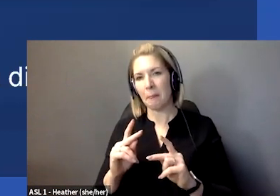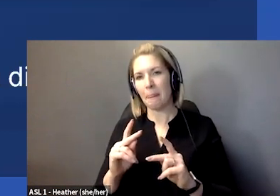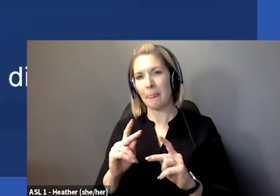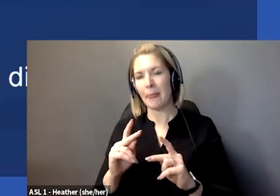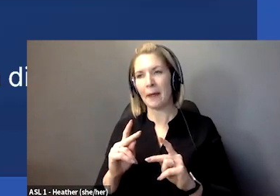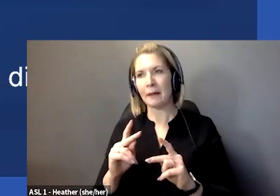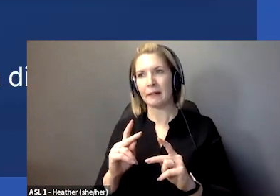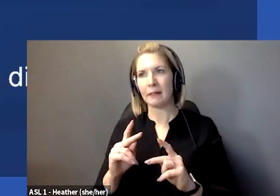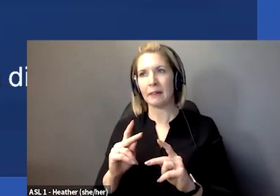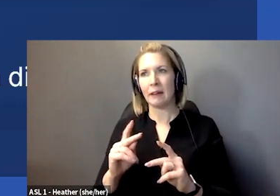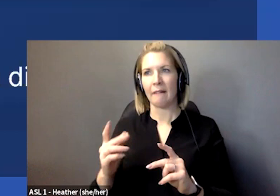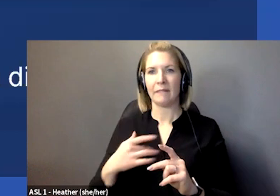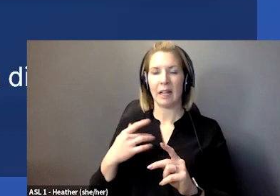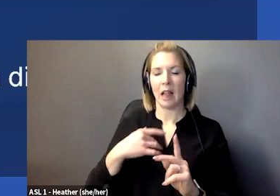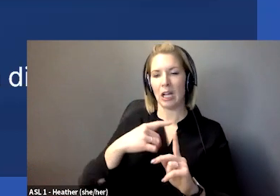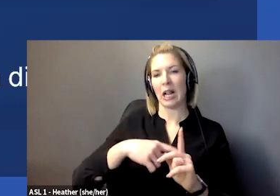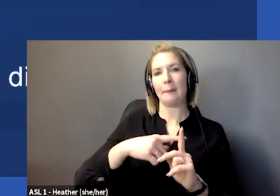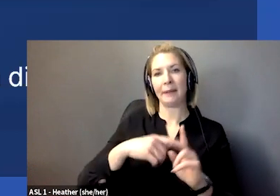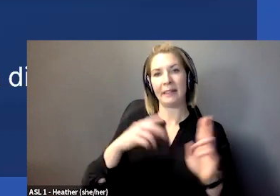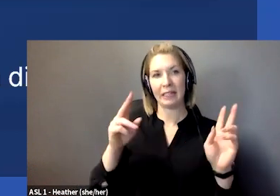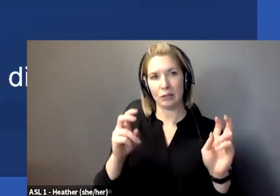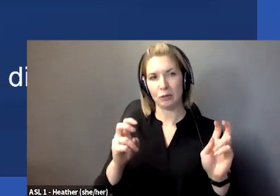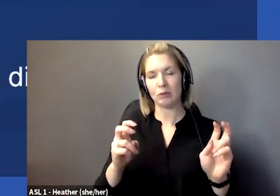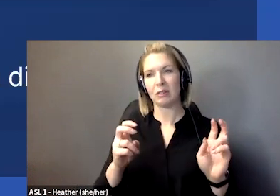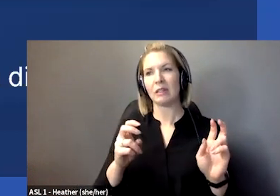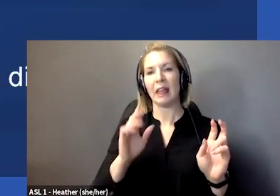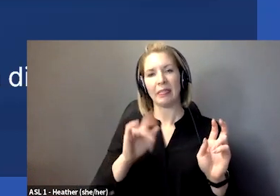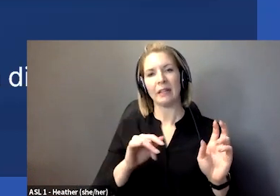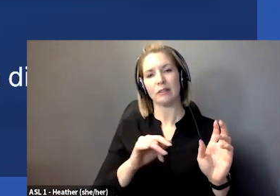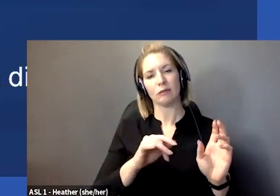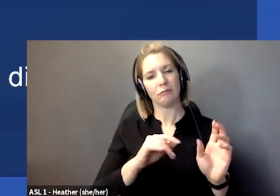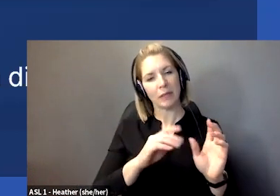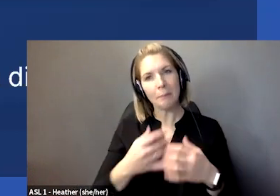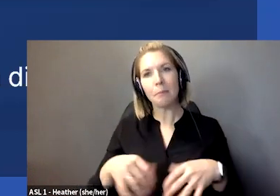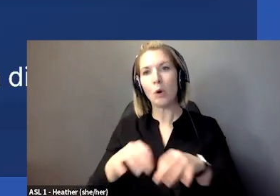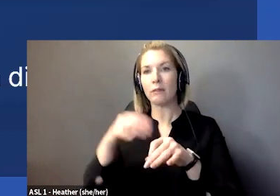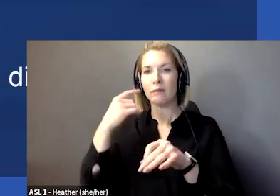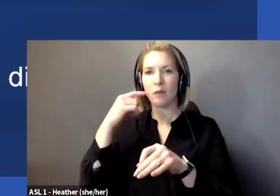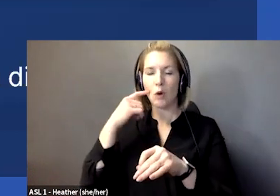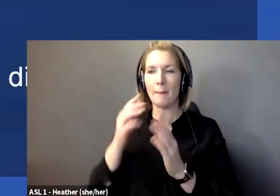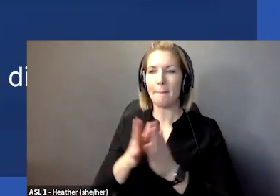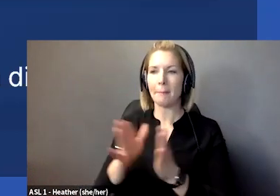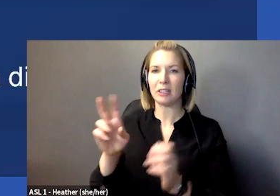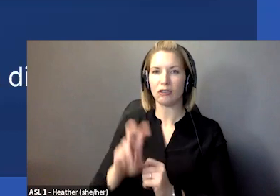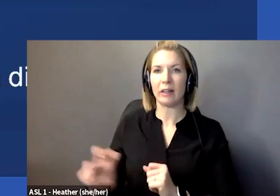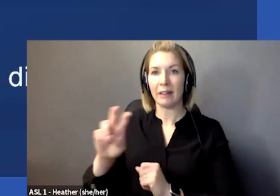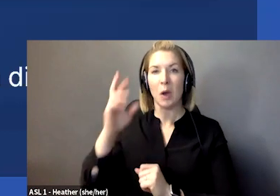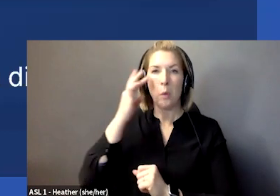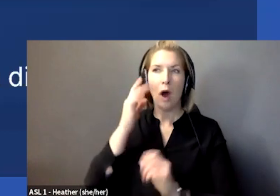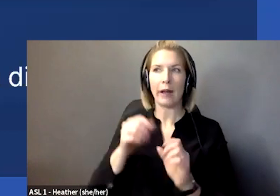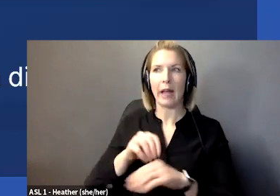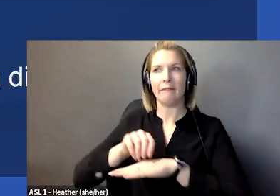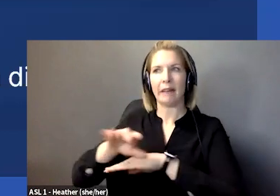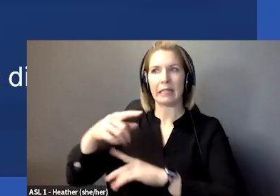climate issues, there might be greater focus on public transit. And if that is the case, investing in accessible public transit